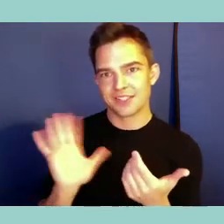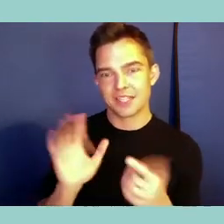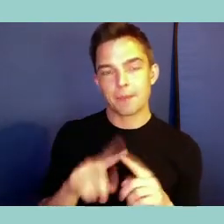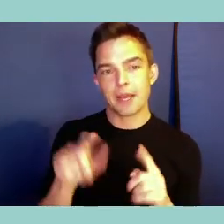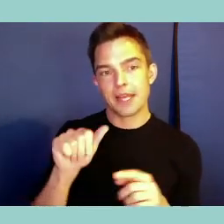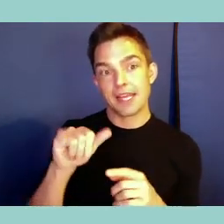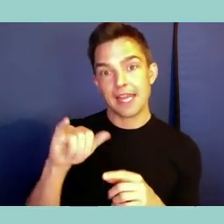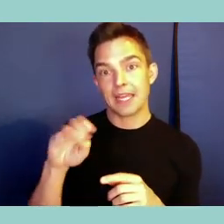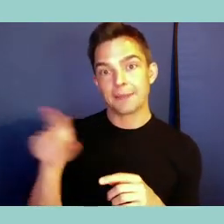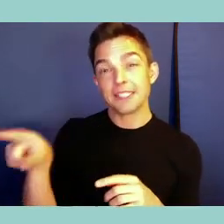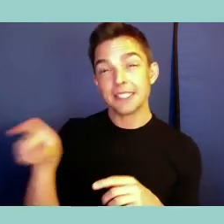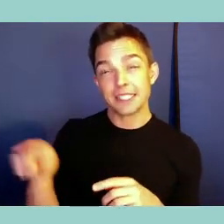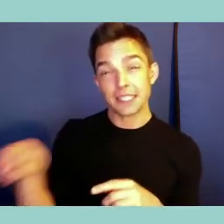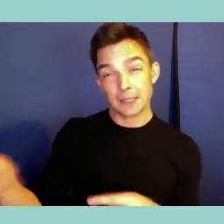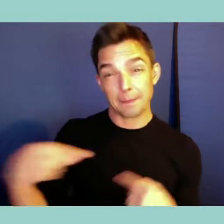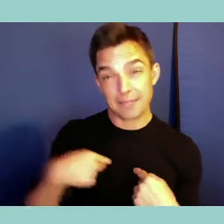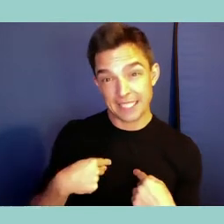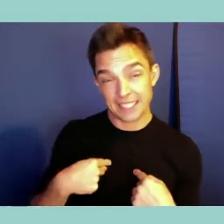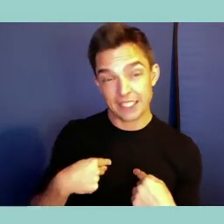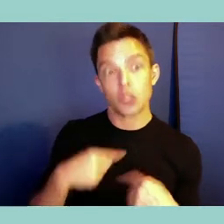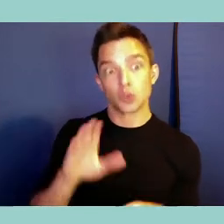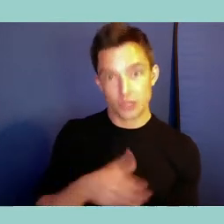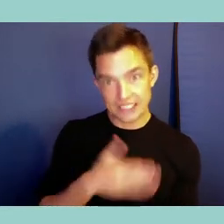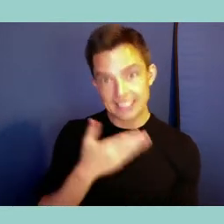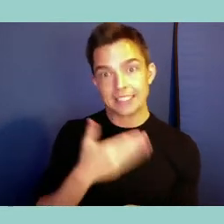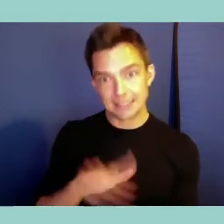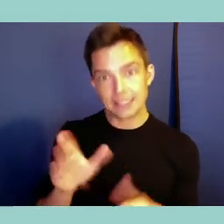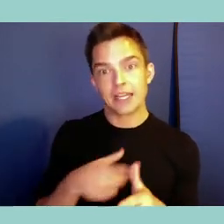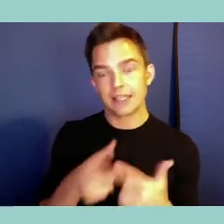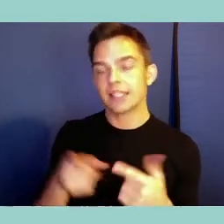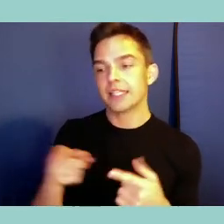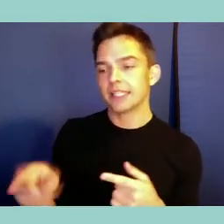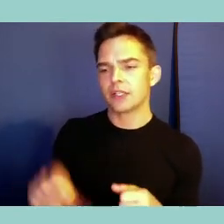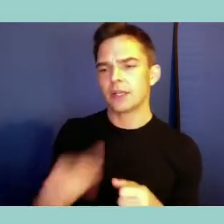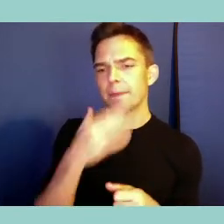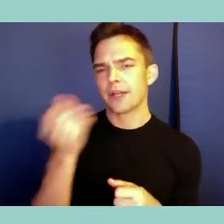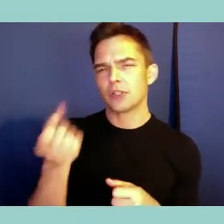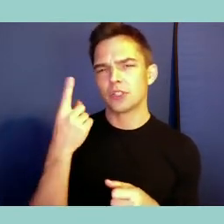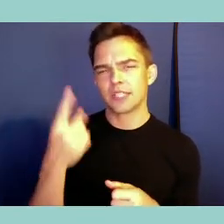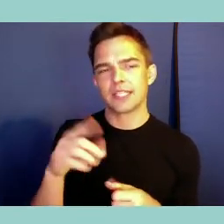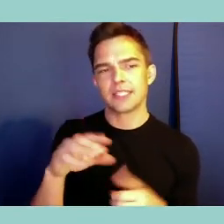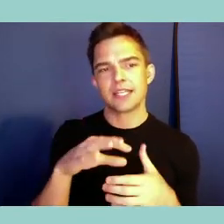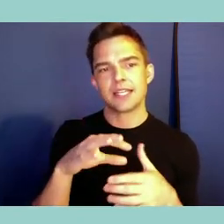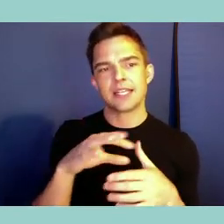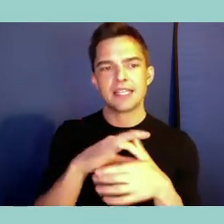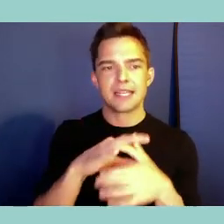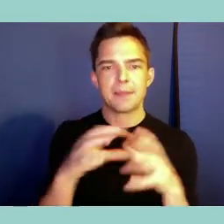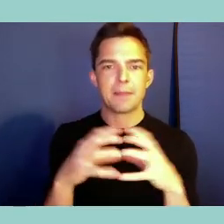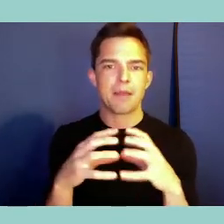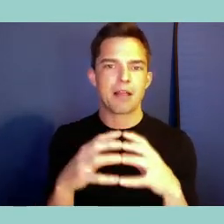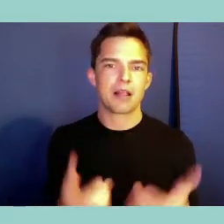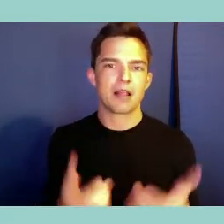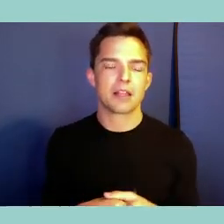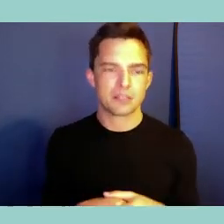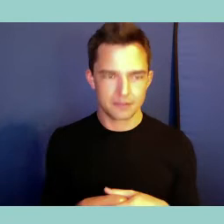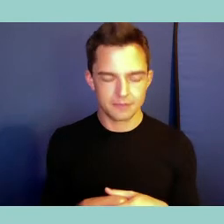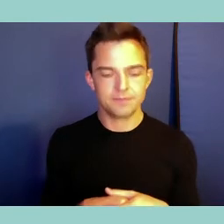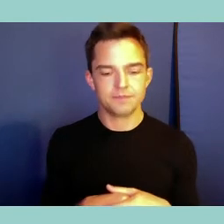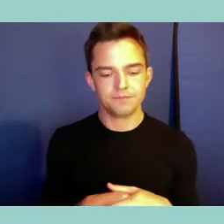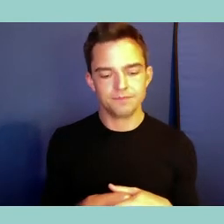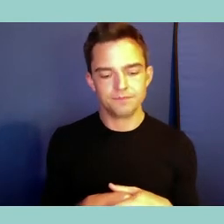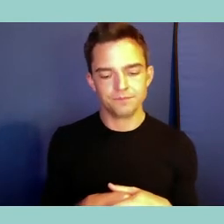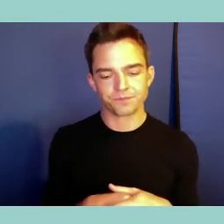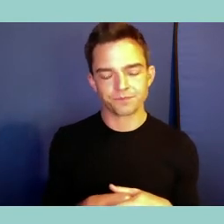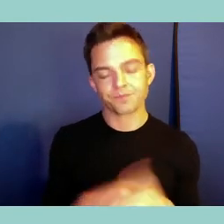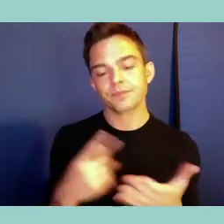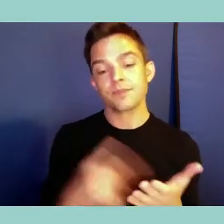then, but Ames really needed me to sing so that he could better understand the meatball.